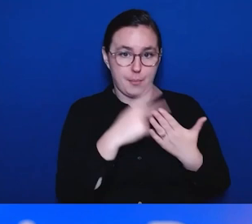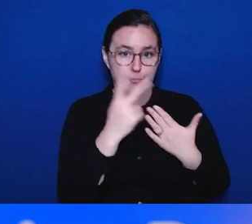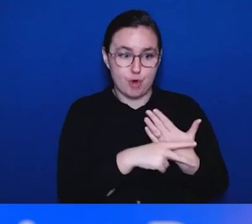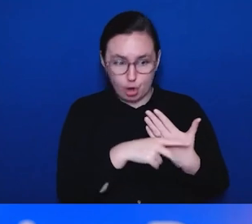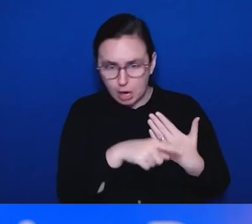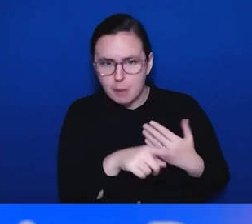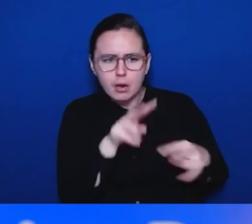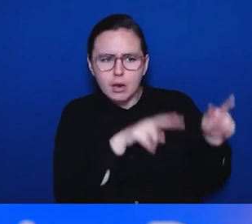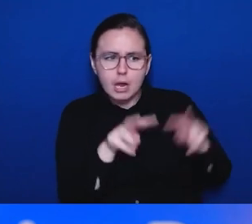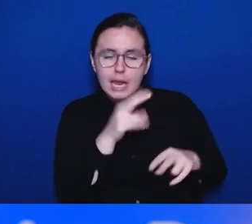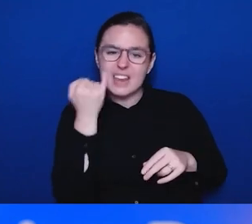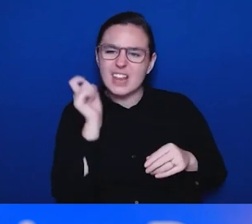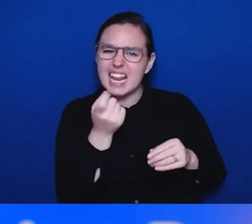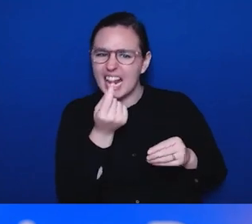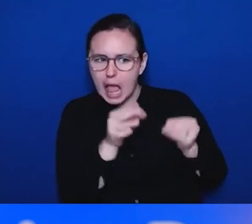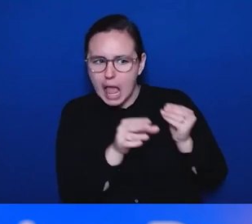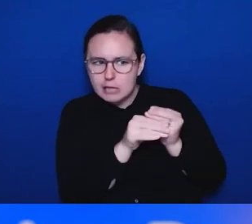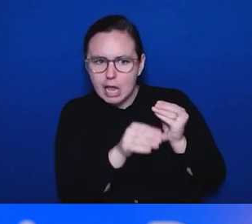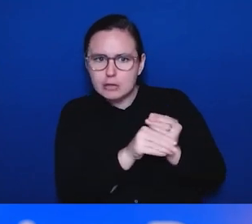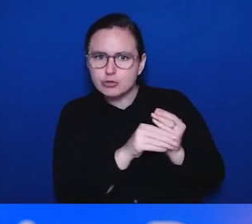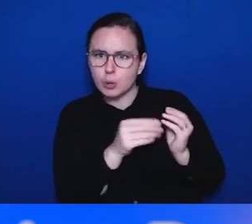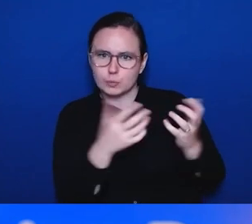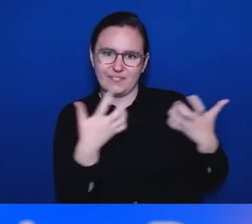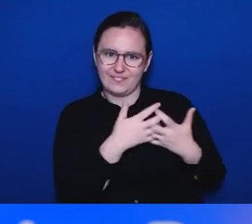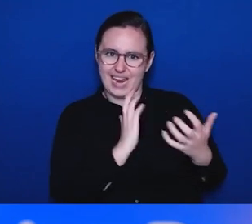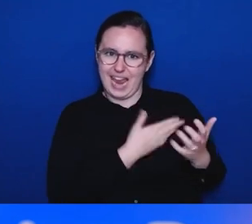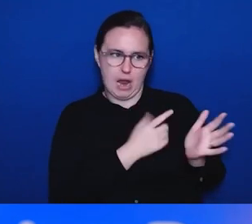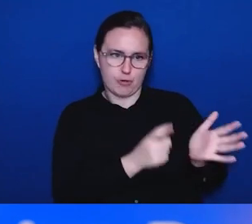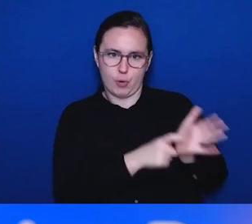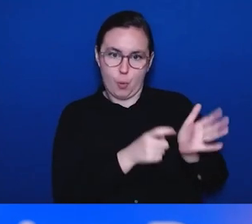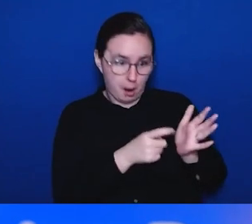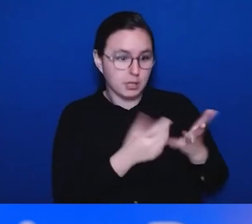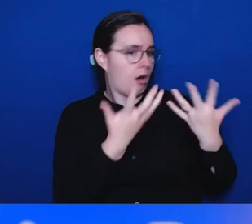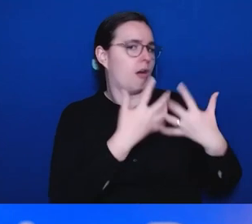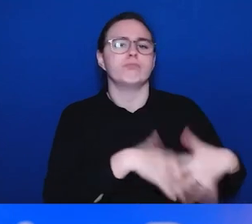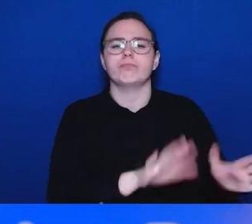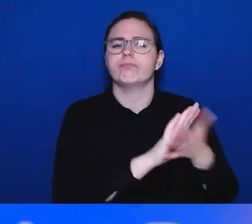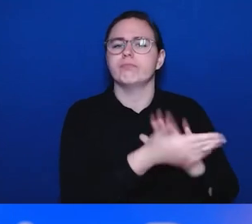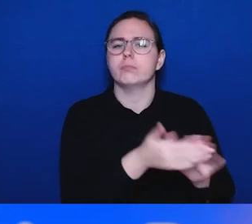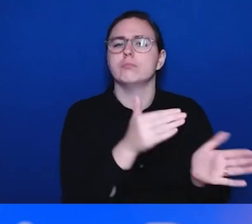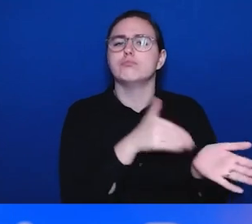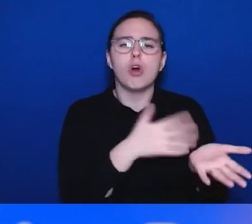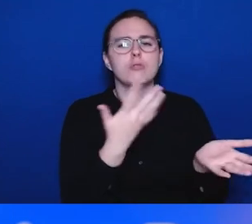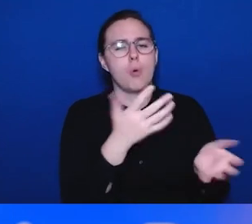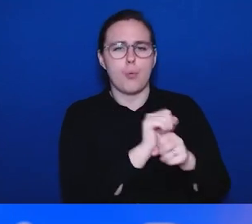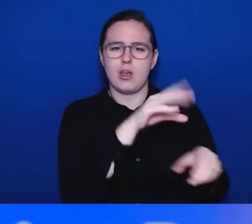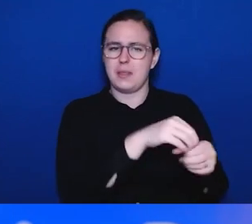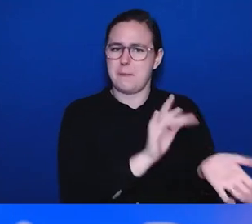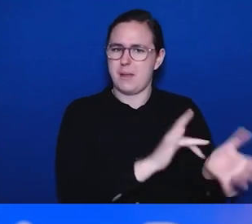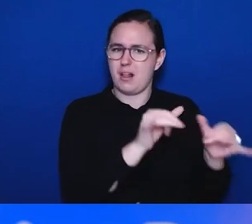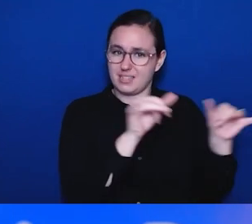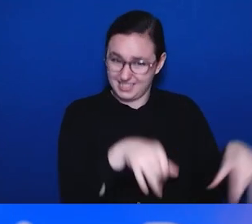may need or what you're able to do and be licensed for within our existing medical system. But also, there was a